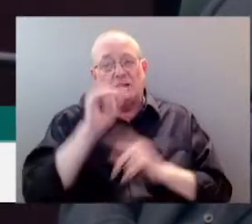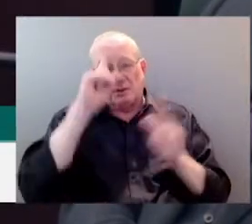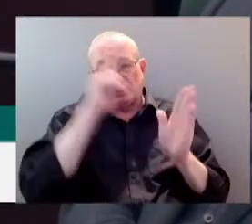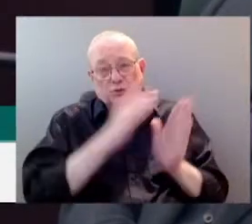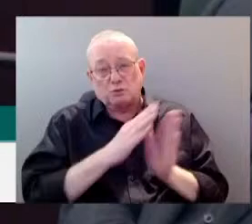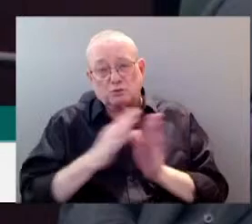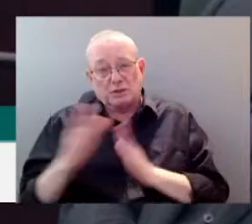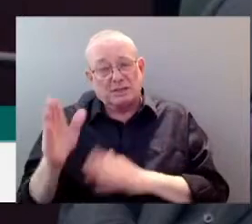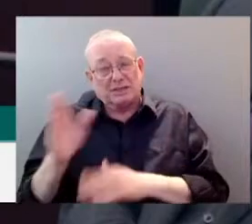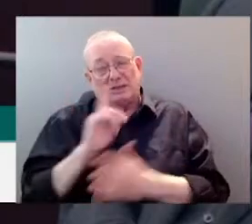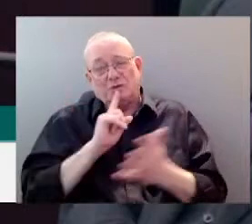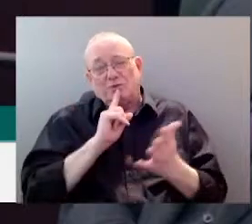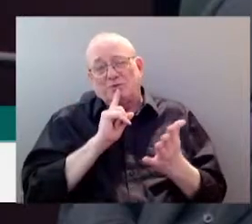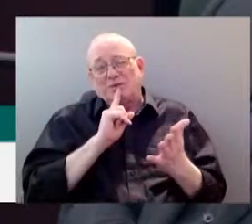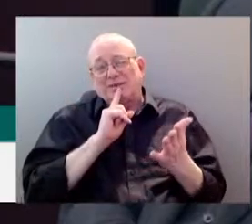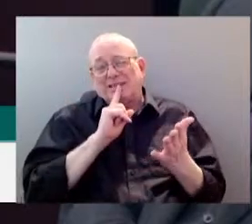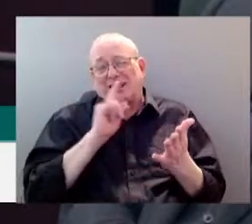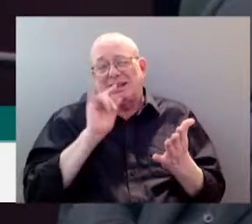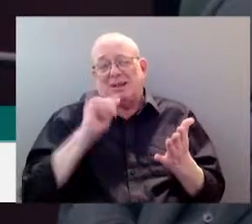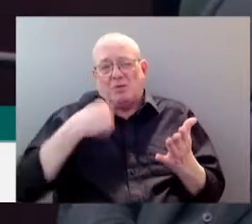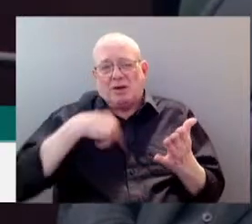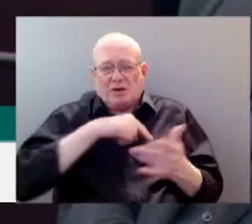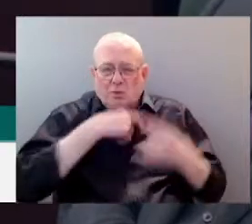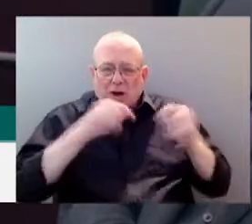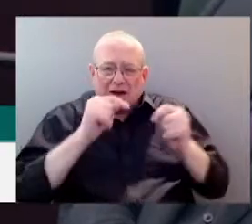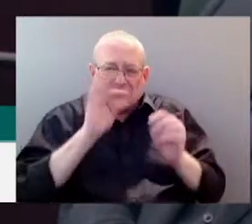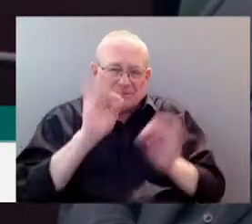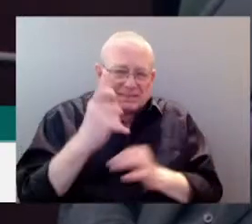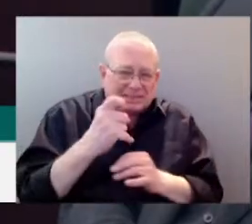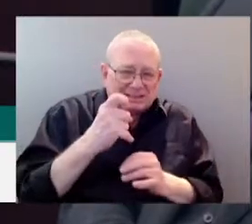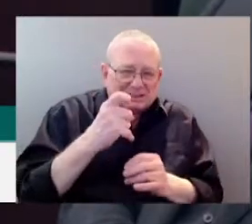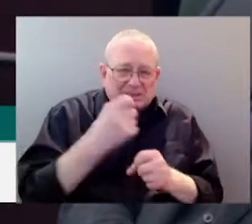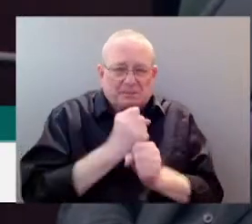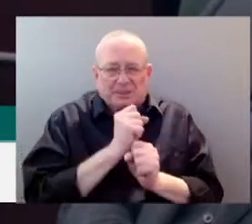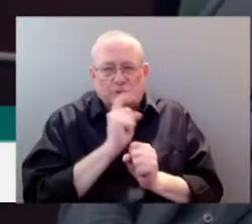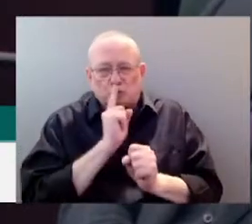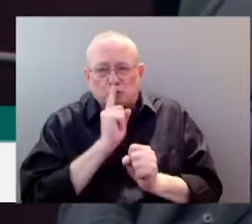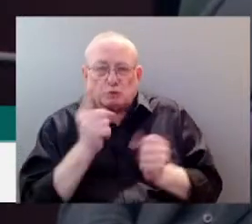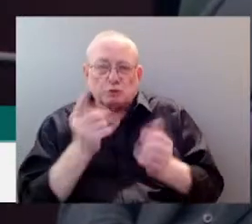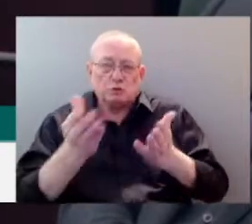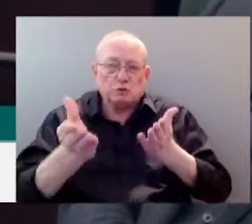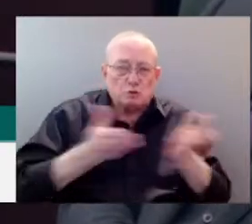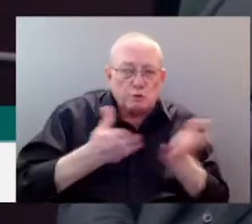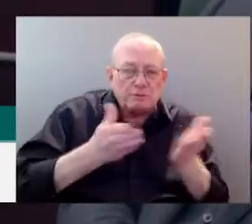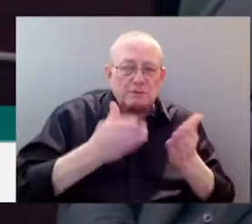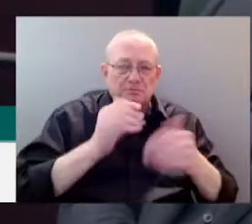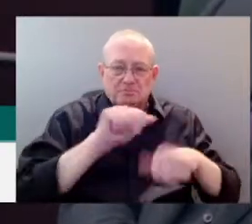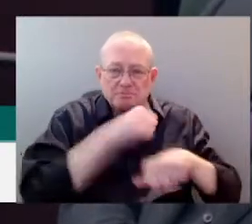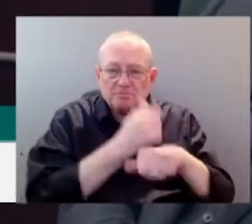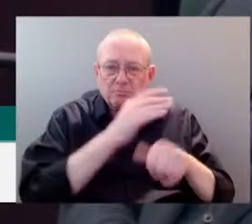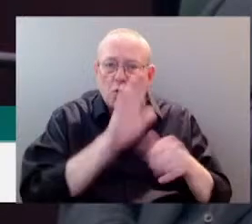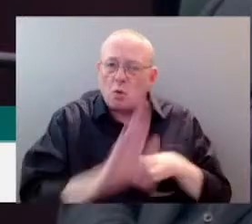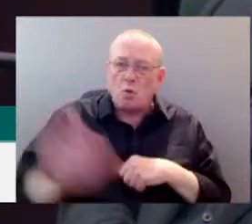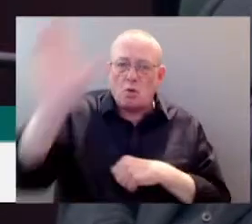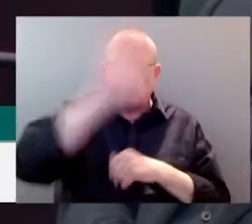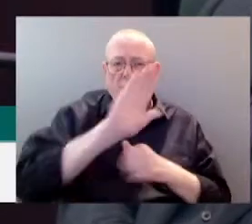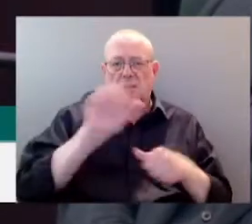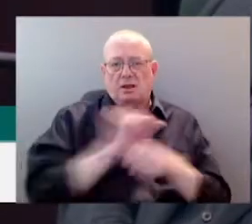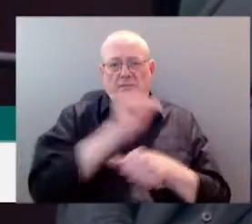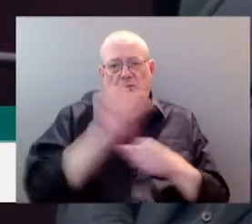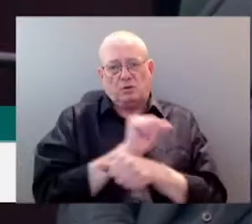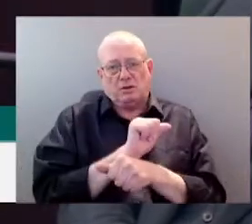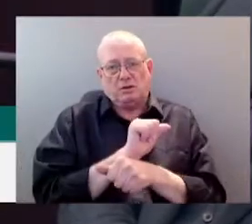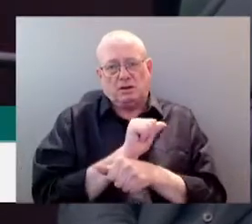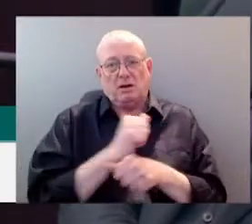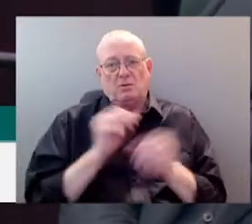we're working on making sure that we have the services provided right across the whole province in fact we're seeing more surgeries completed